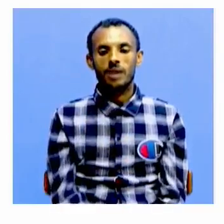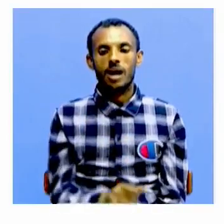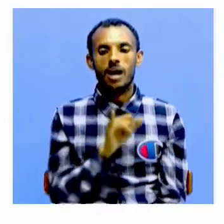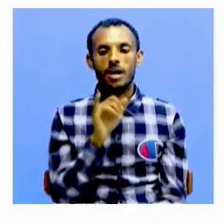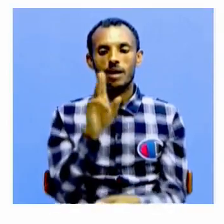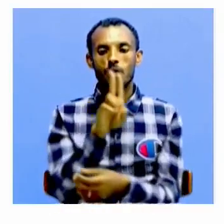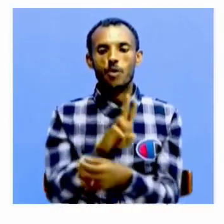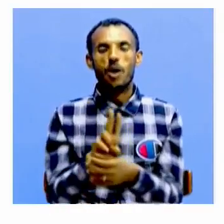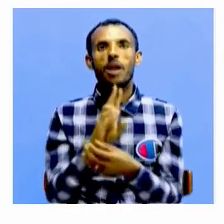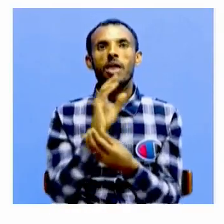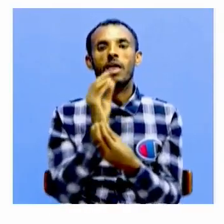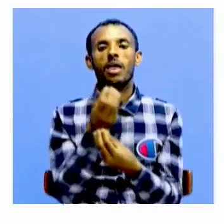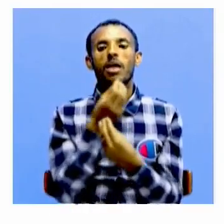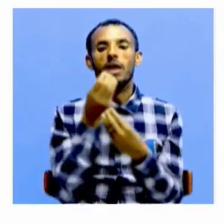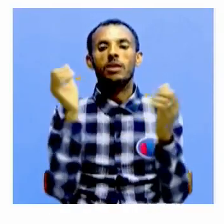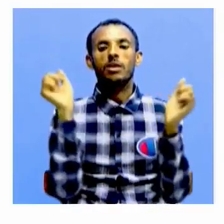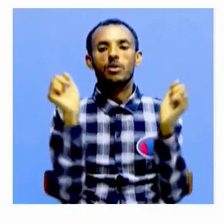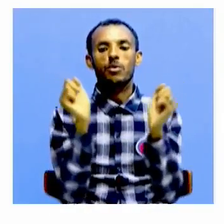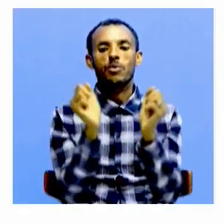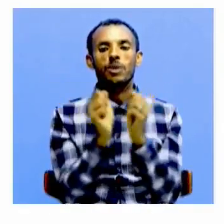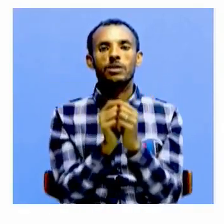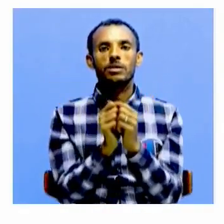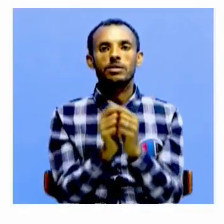it with